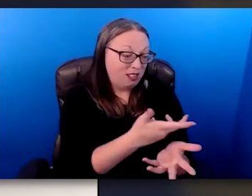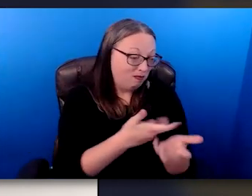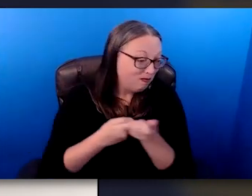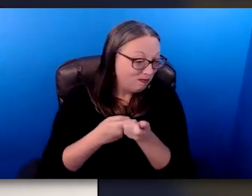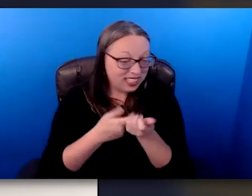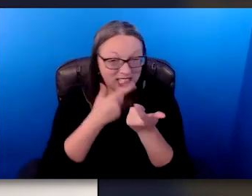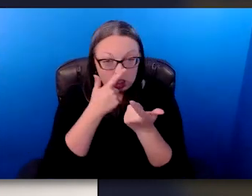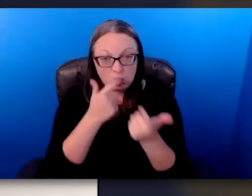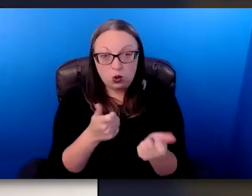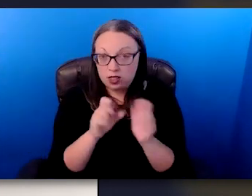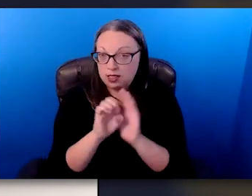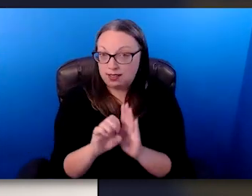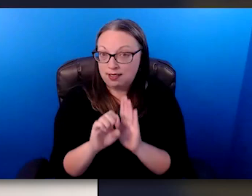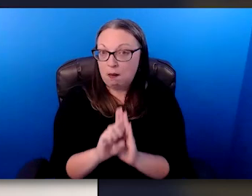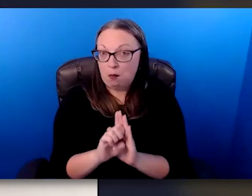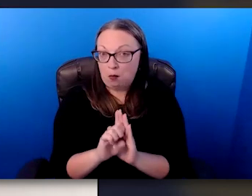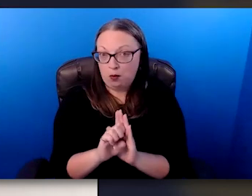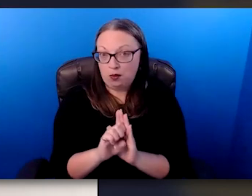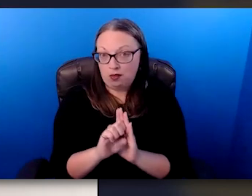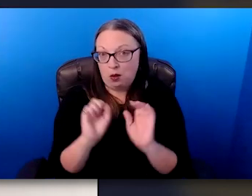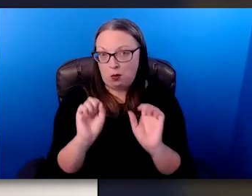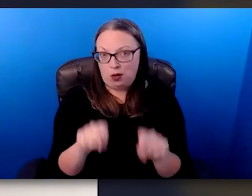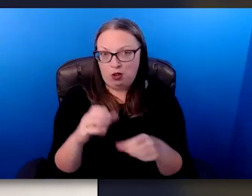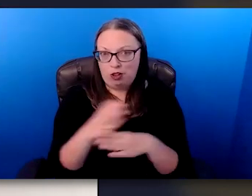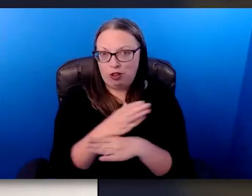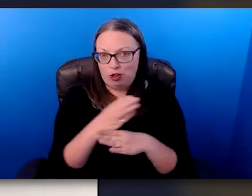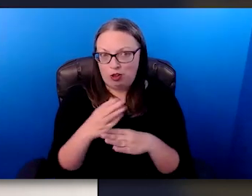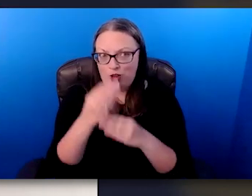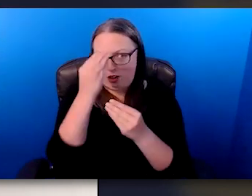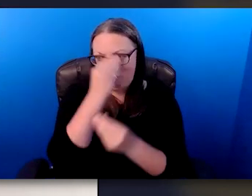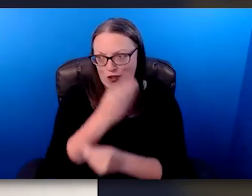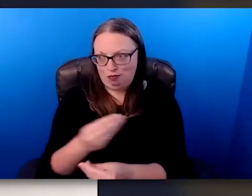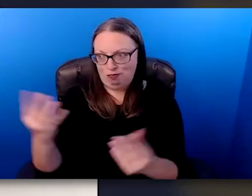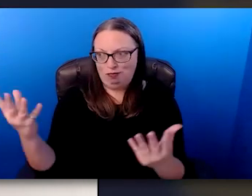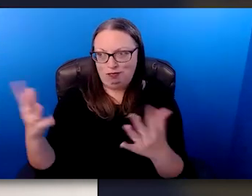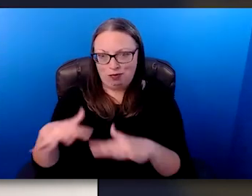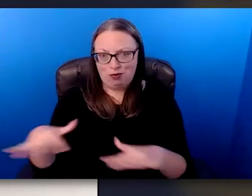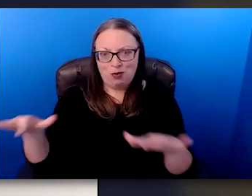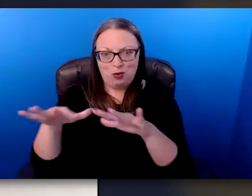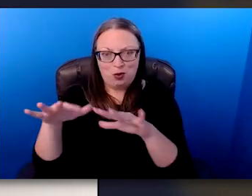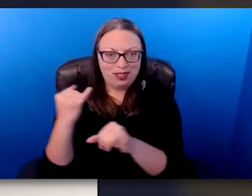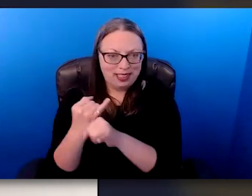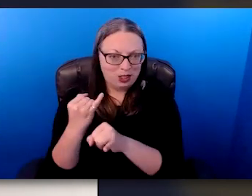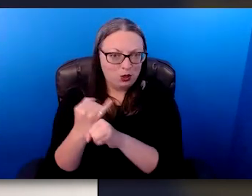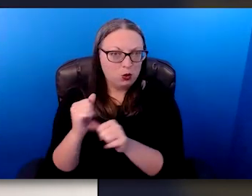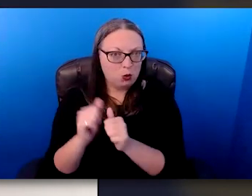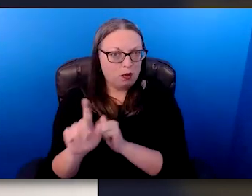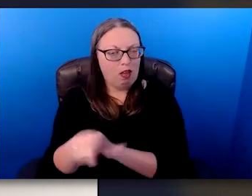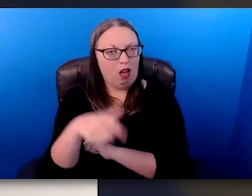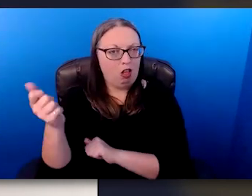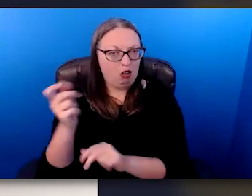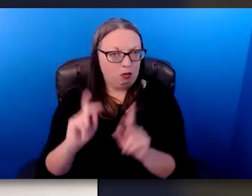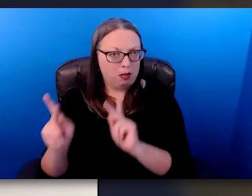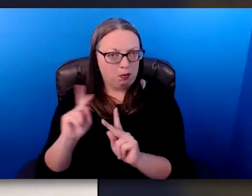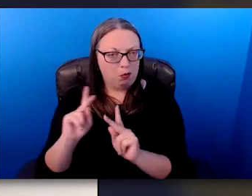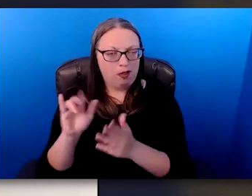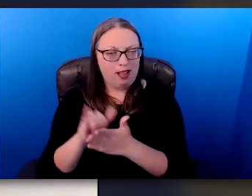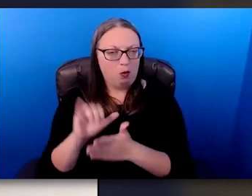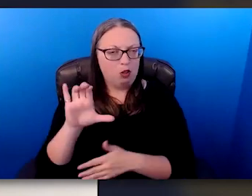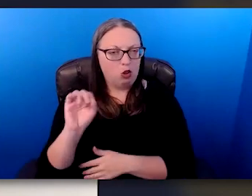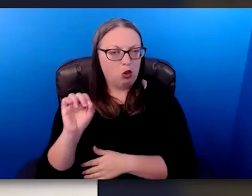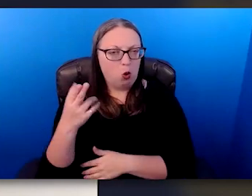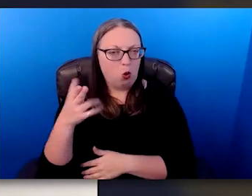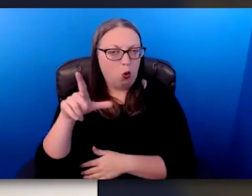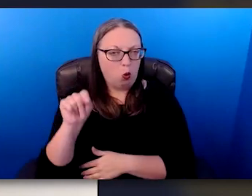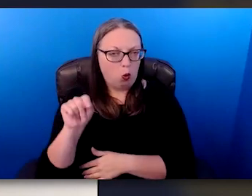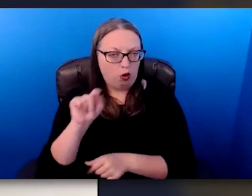interesting examples that we could then share across the institution with others. And we treated that as a cohort that